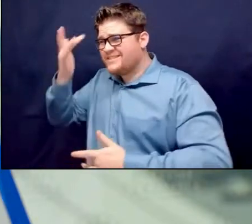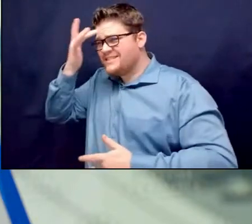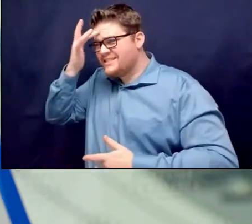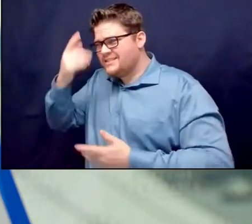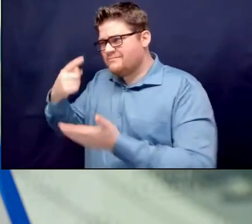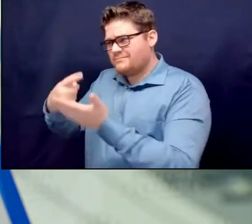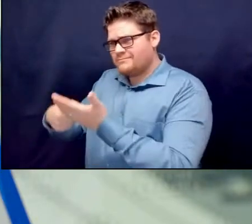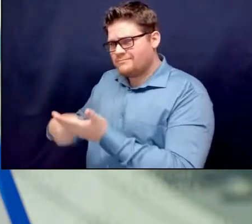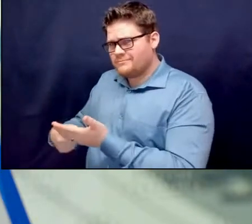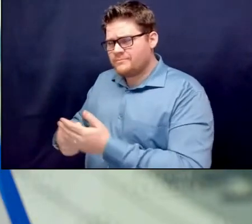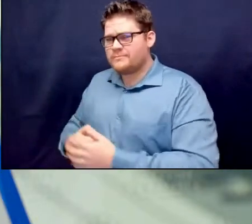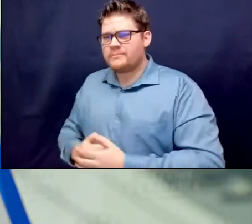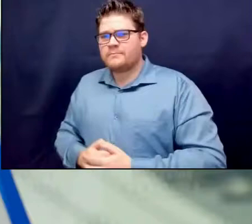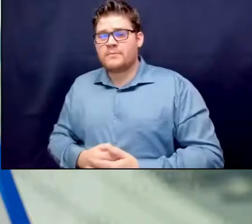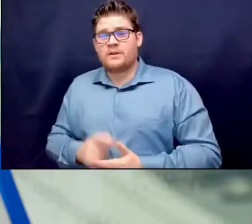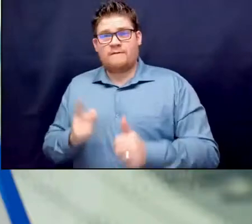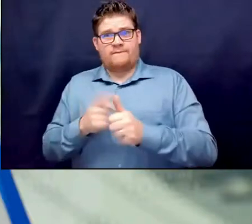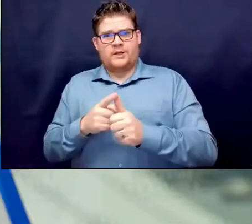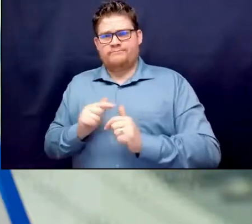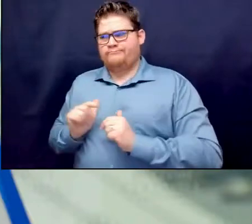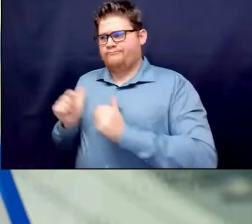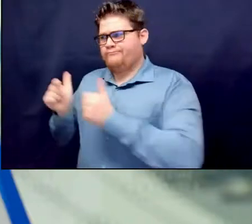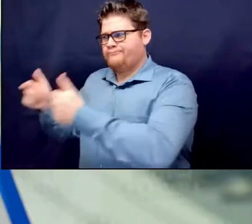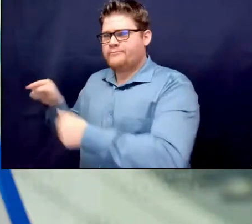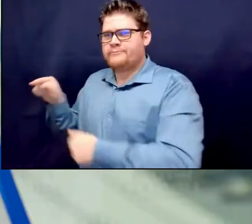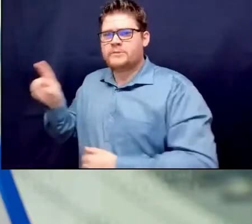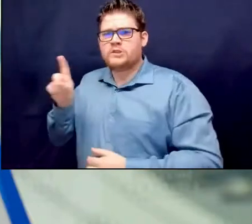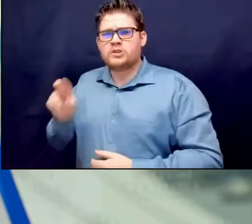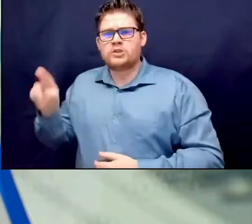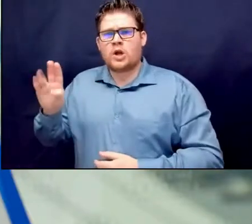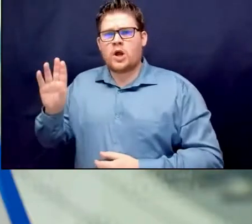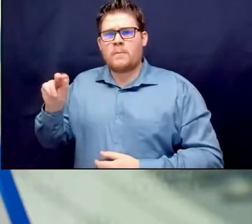my honor, as always, to introduce Dr. Bonnie Henry.